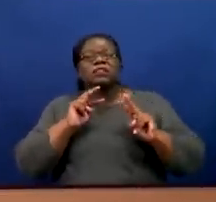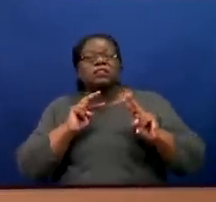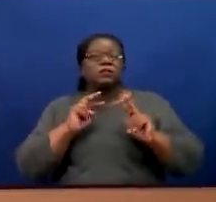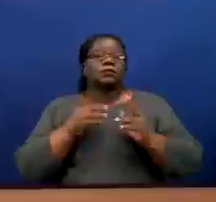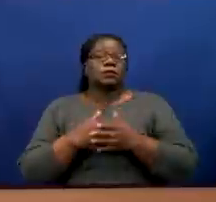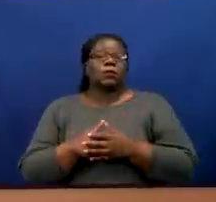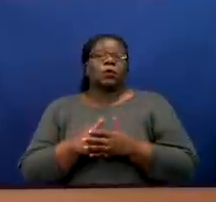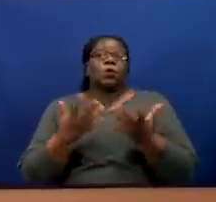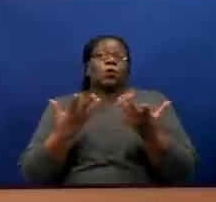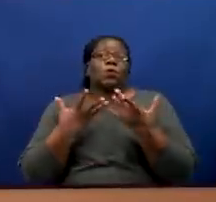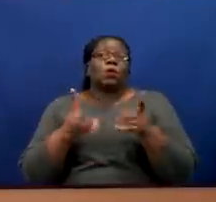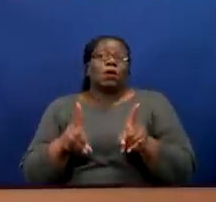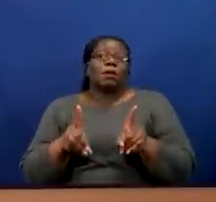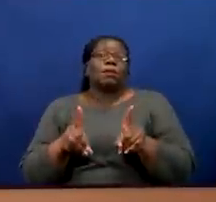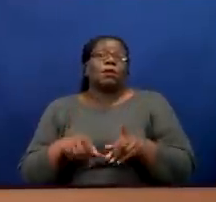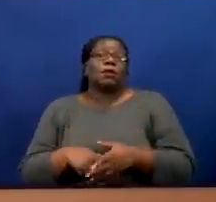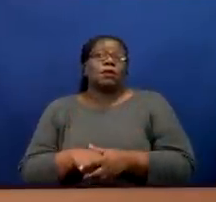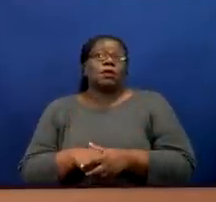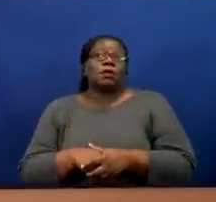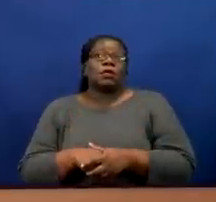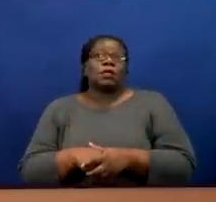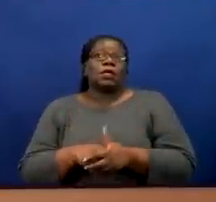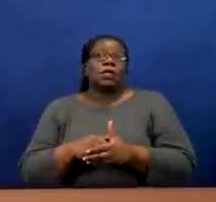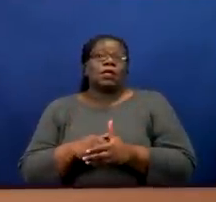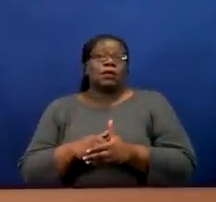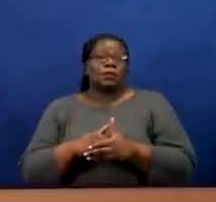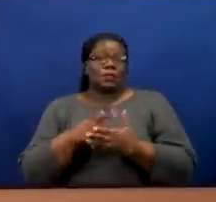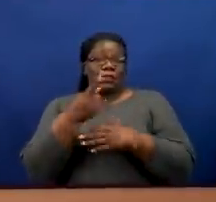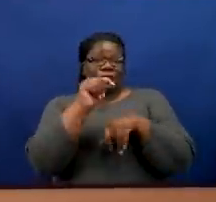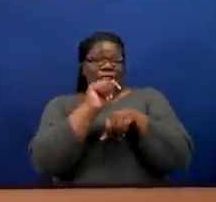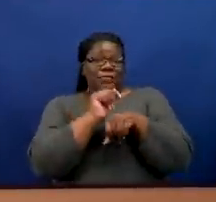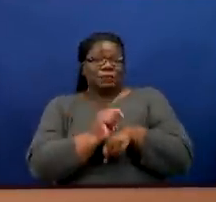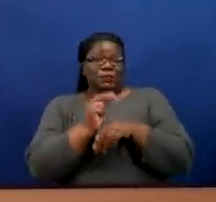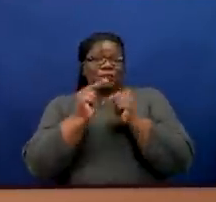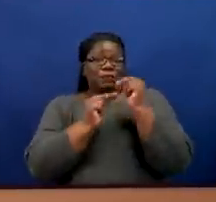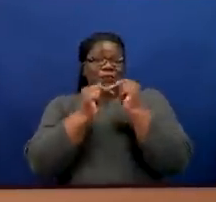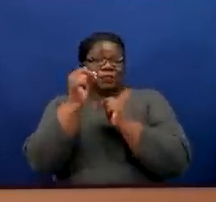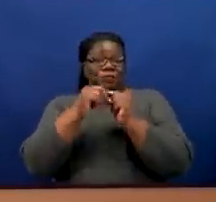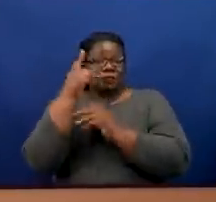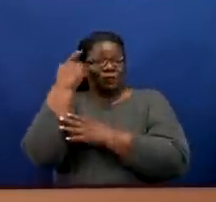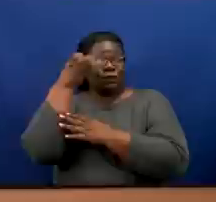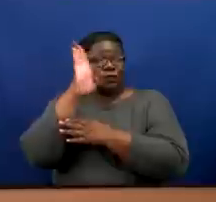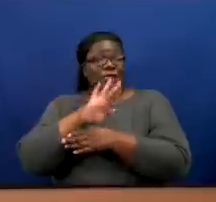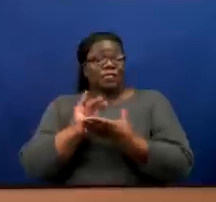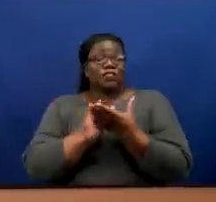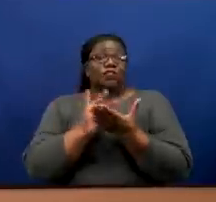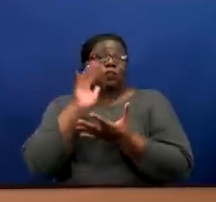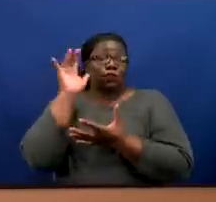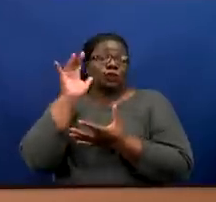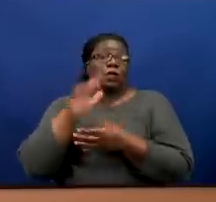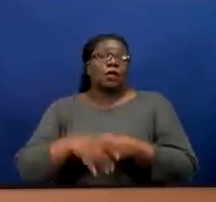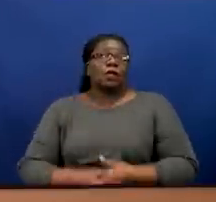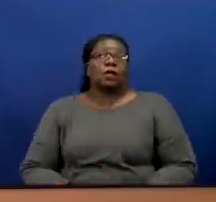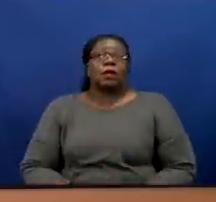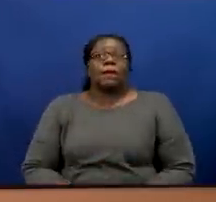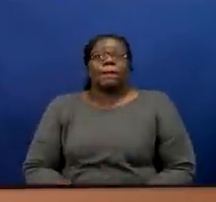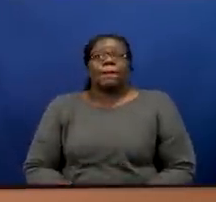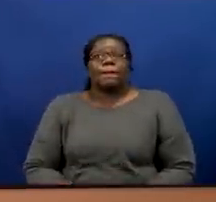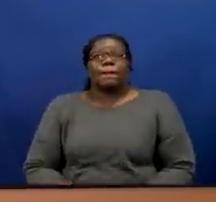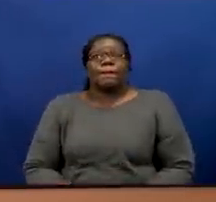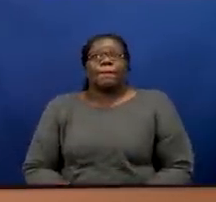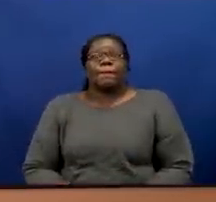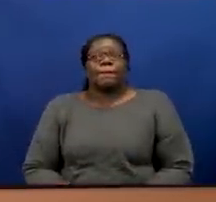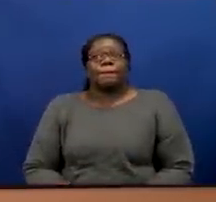what happened when that temple was built for the glory of God. And when we found